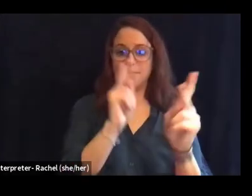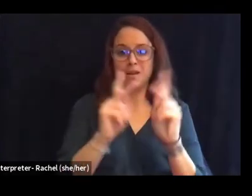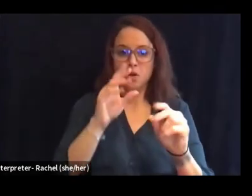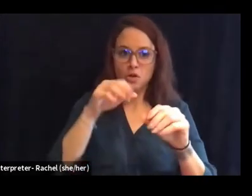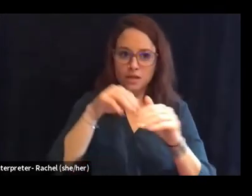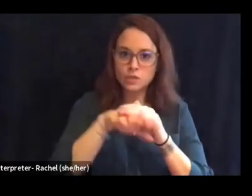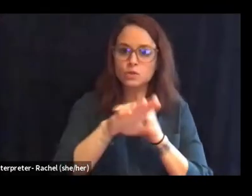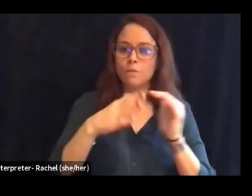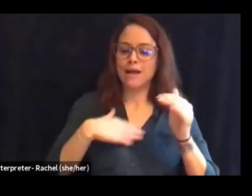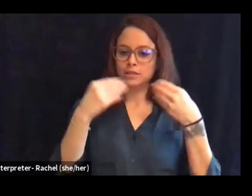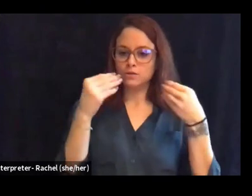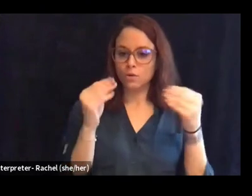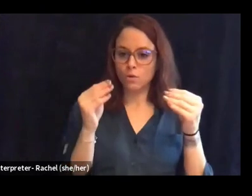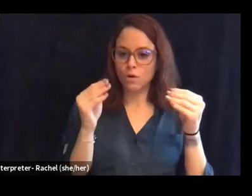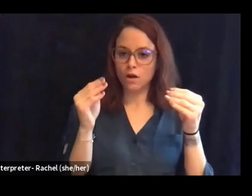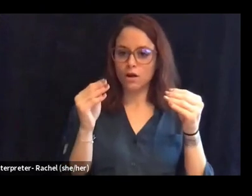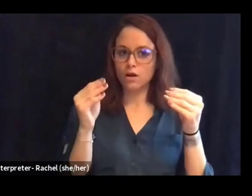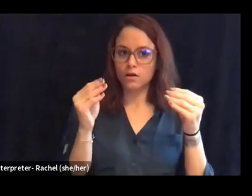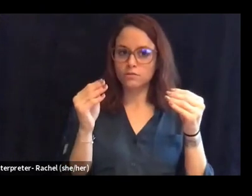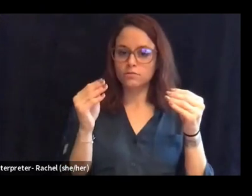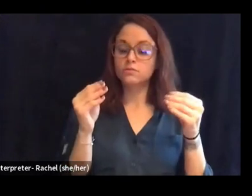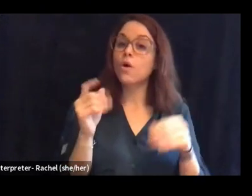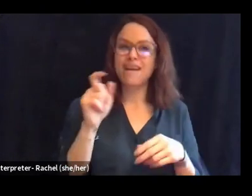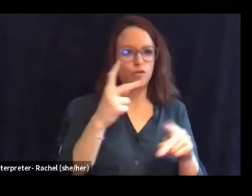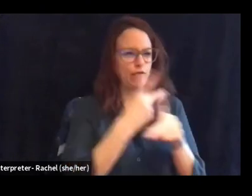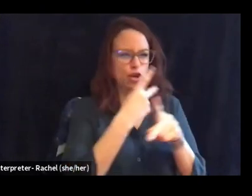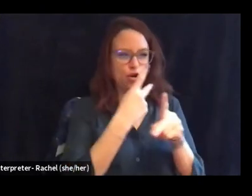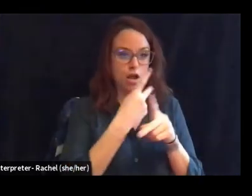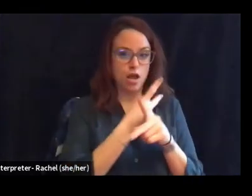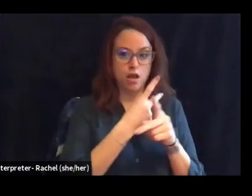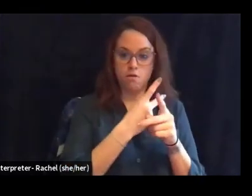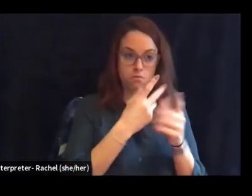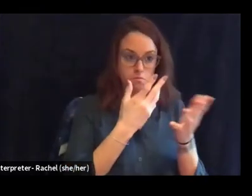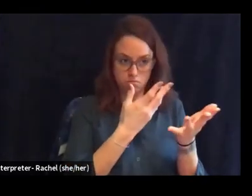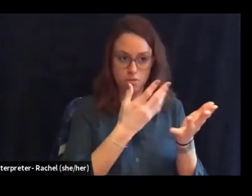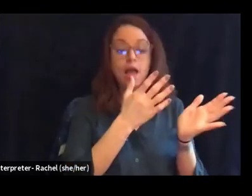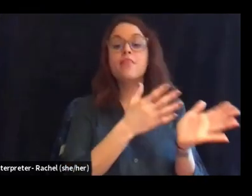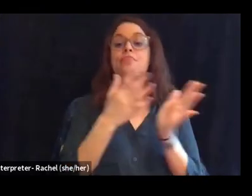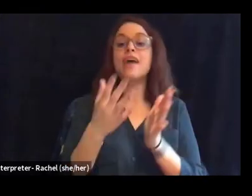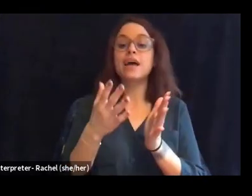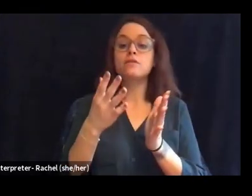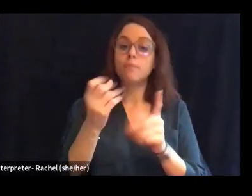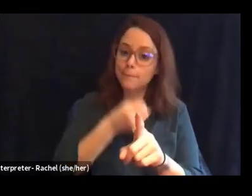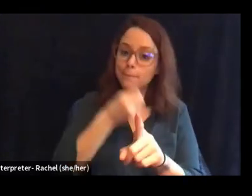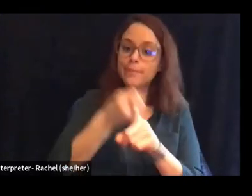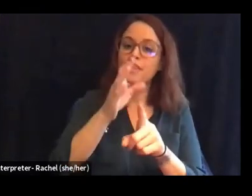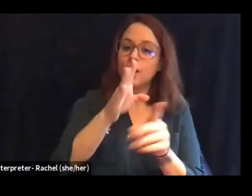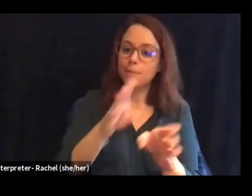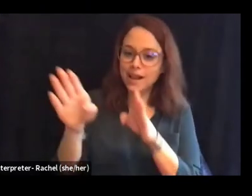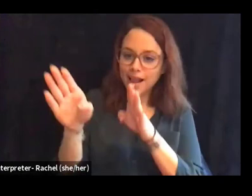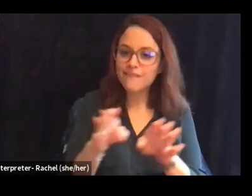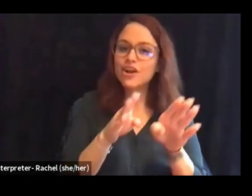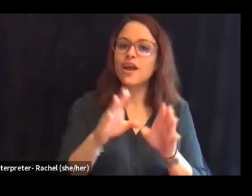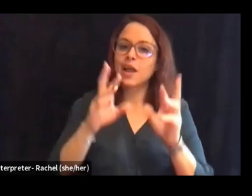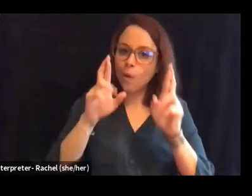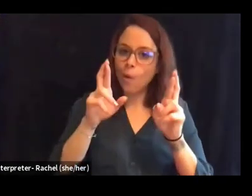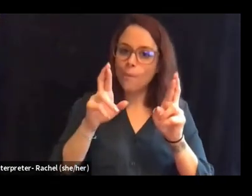have, what are the behaviors that you need to change in order to get folks to come and obtain your product or your